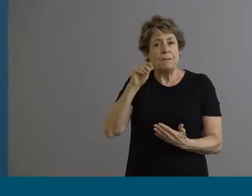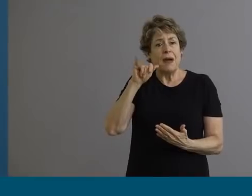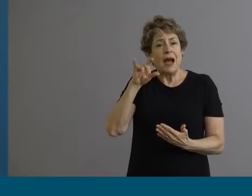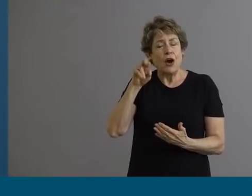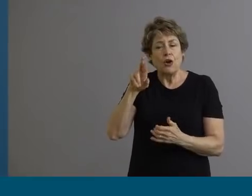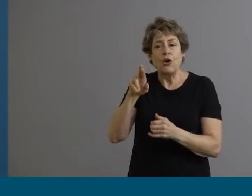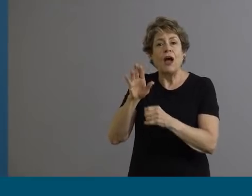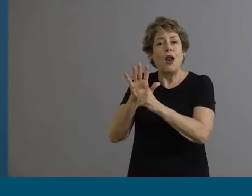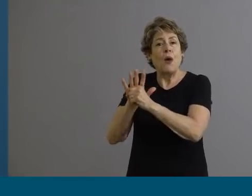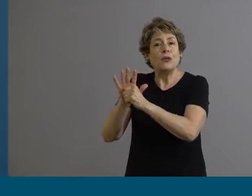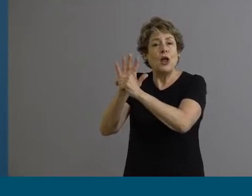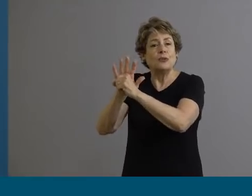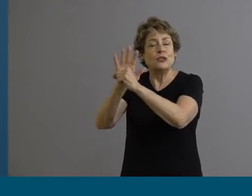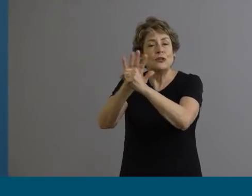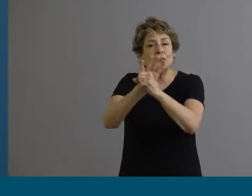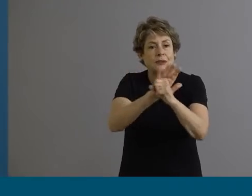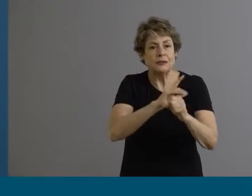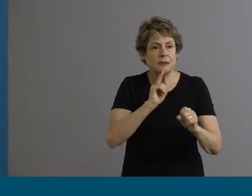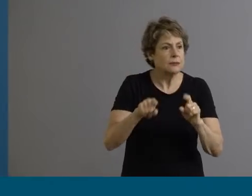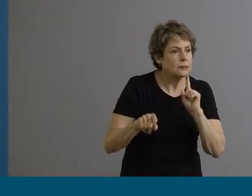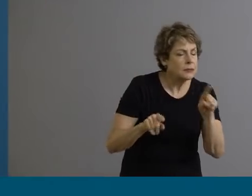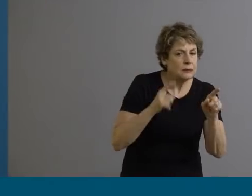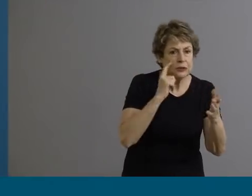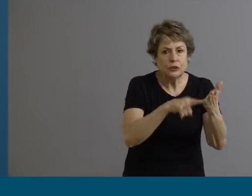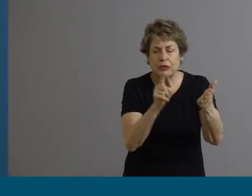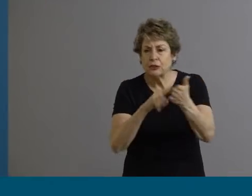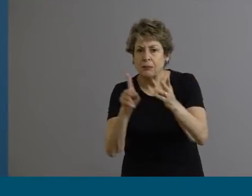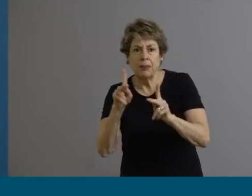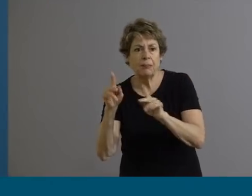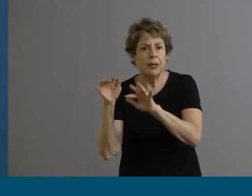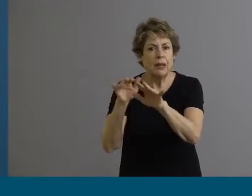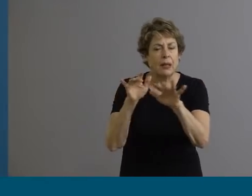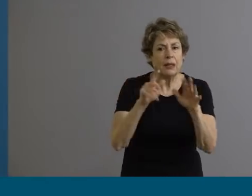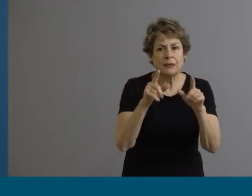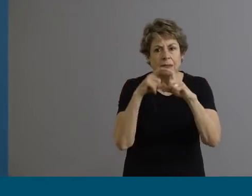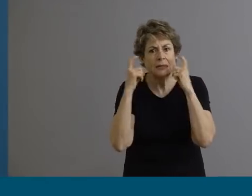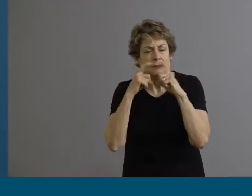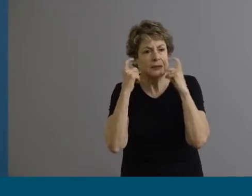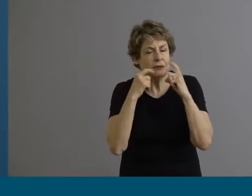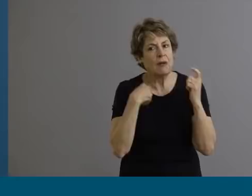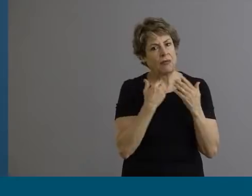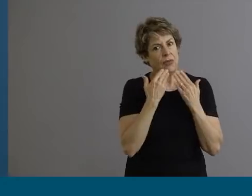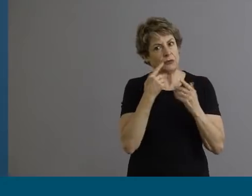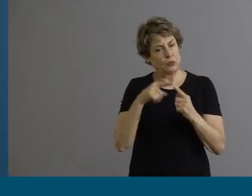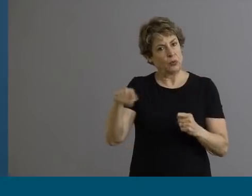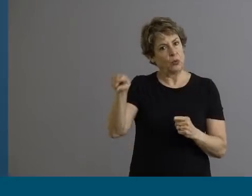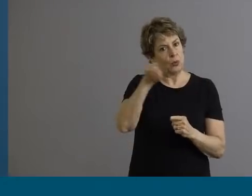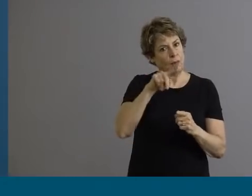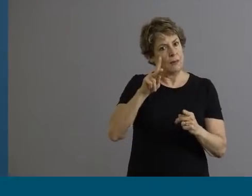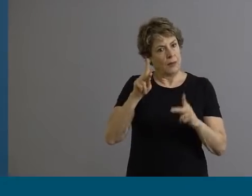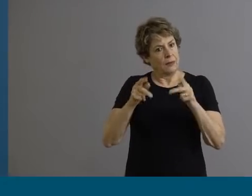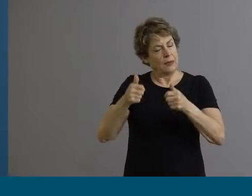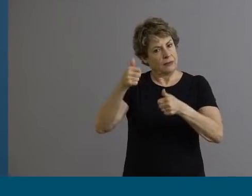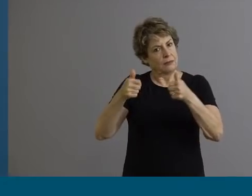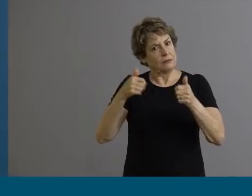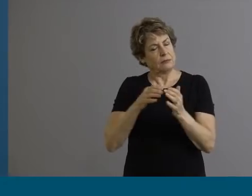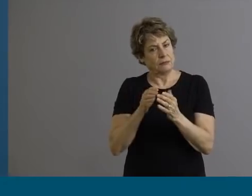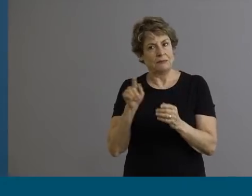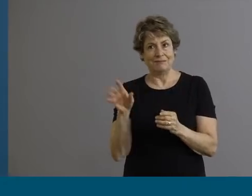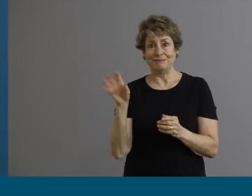those mask ordinances. They make a difference in slowing the virus. We paused operations on